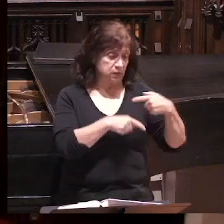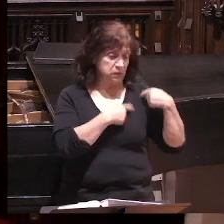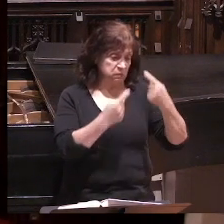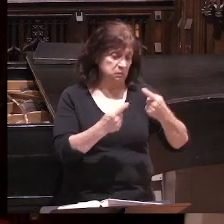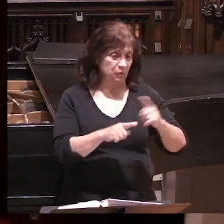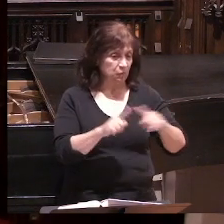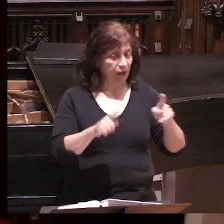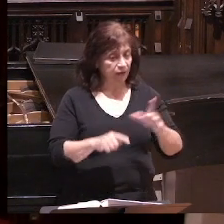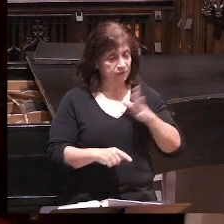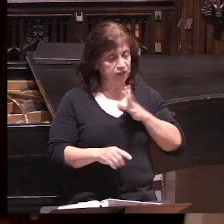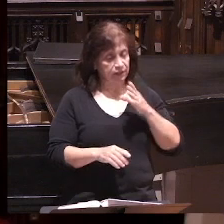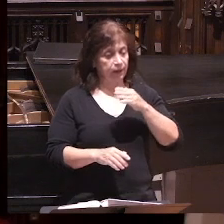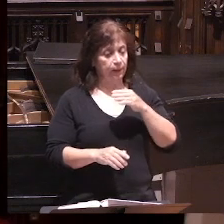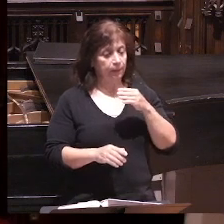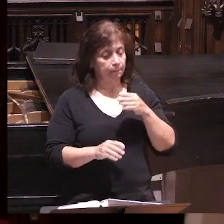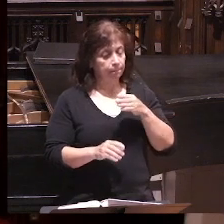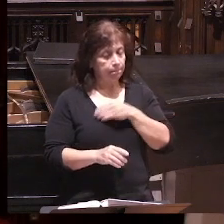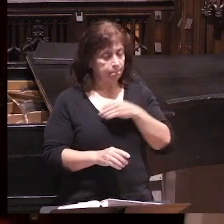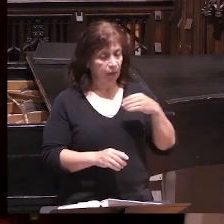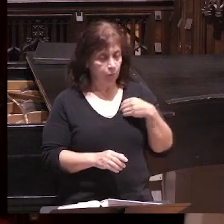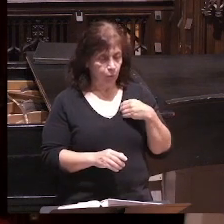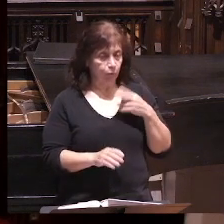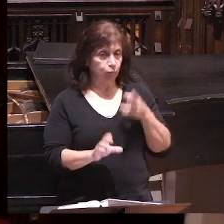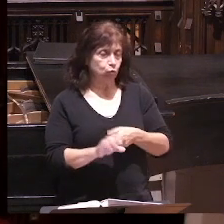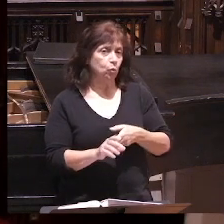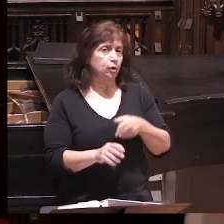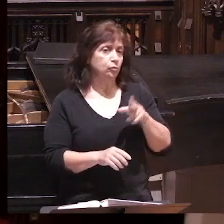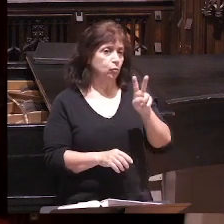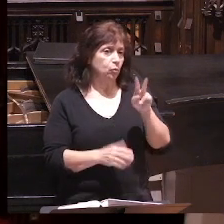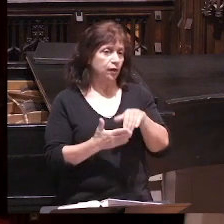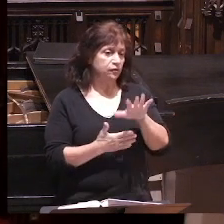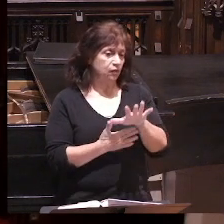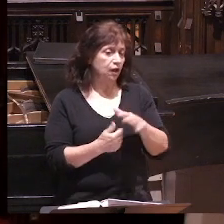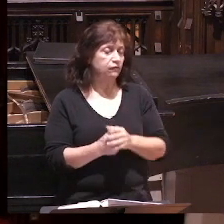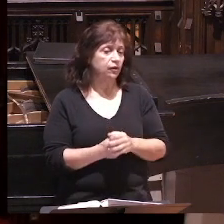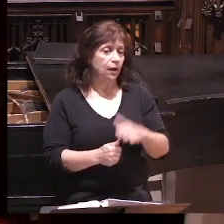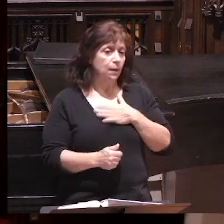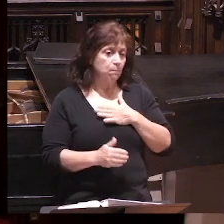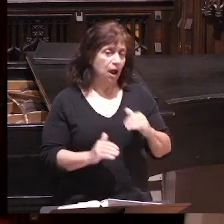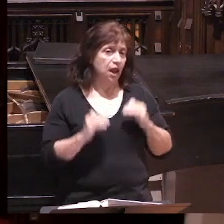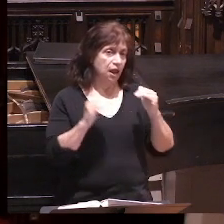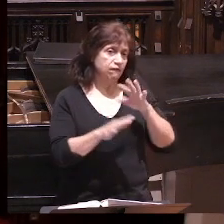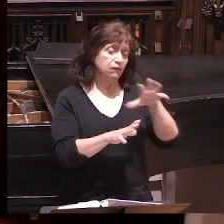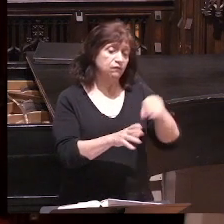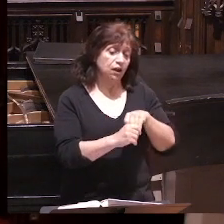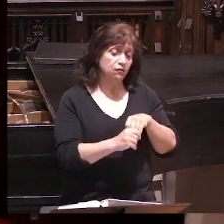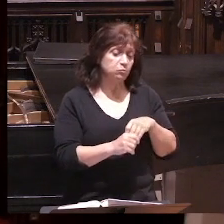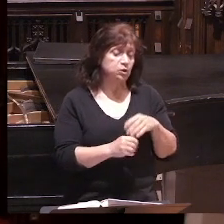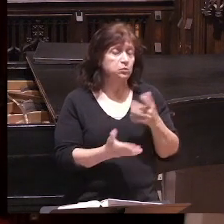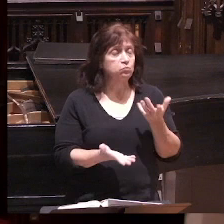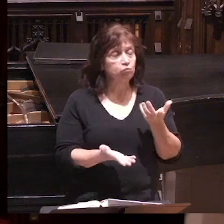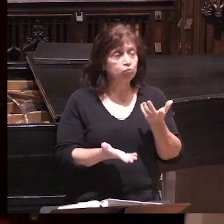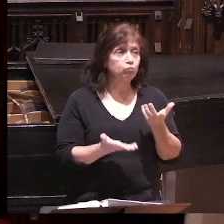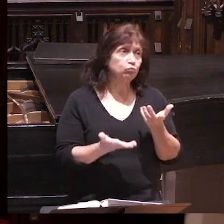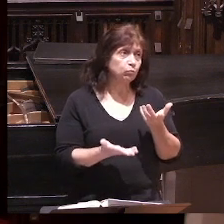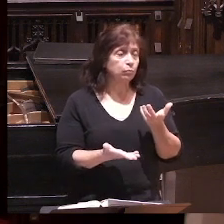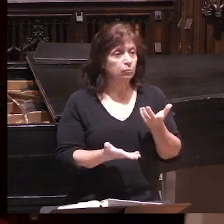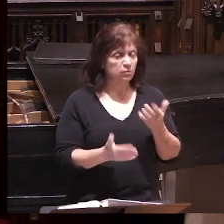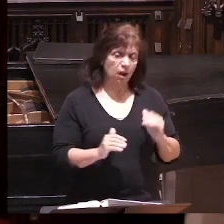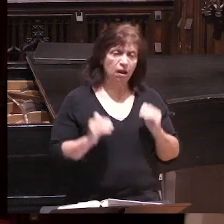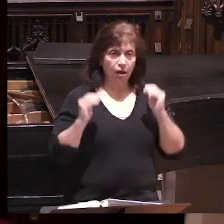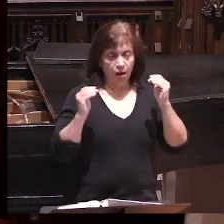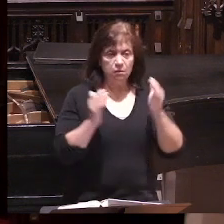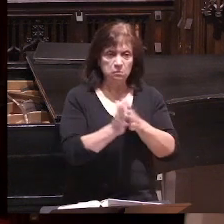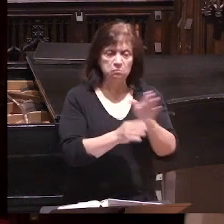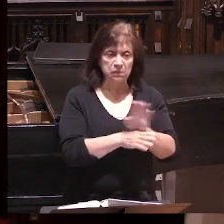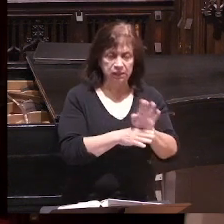of officially members since about 2005. My level of involvement, I would say, is pretty high, or